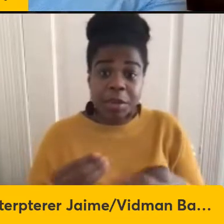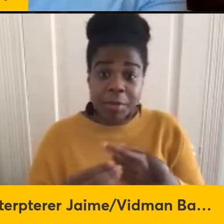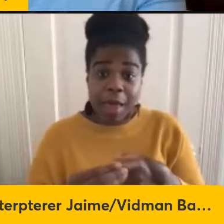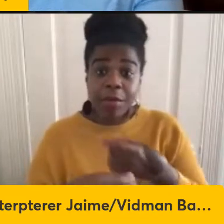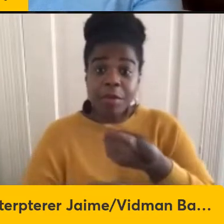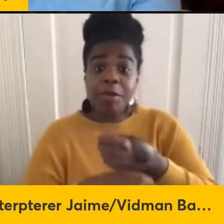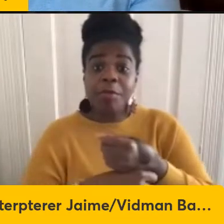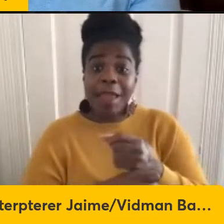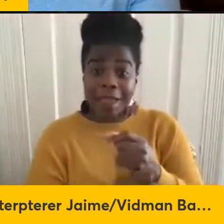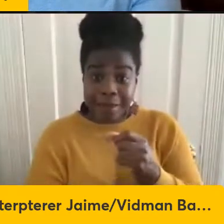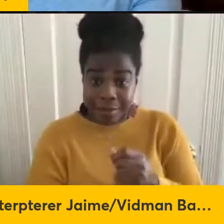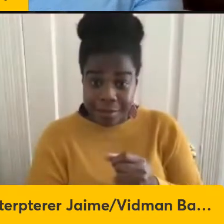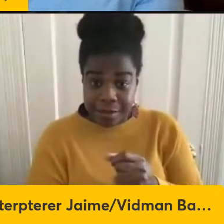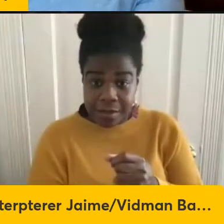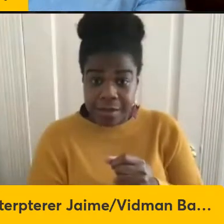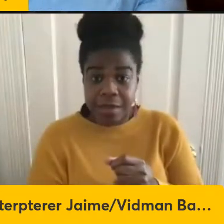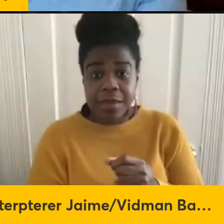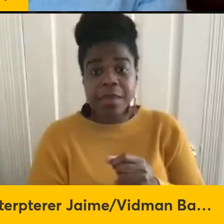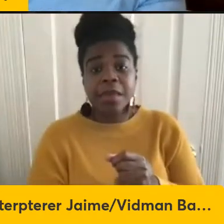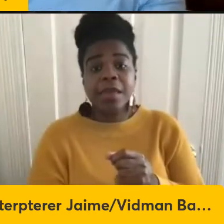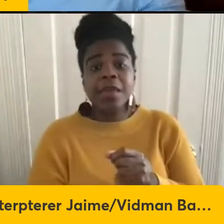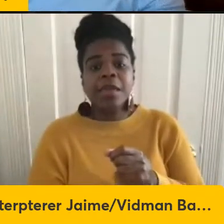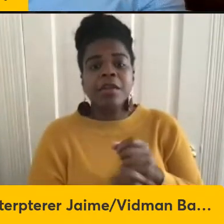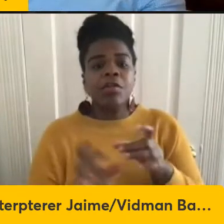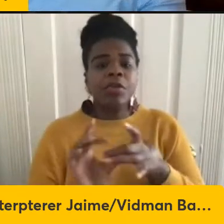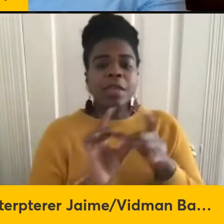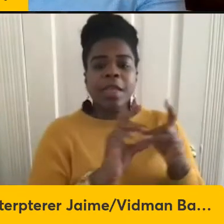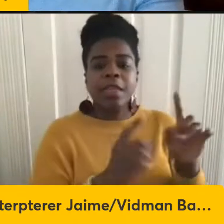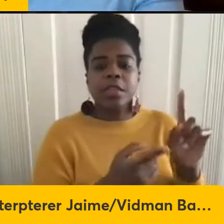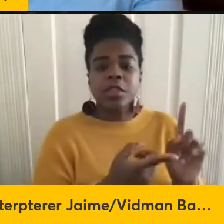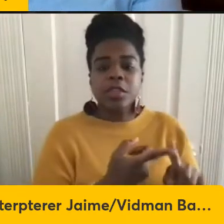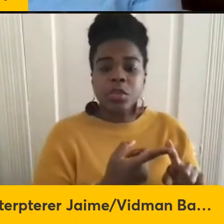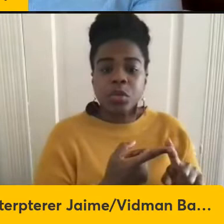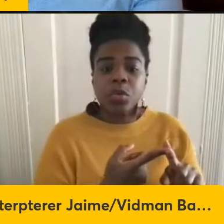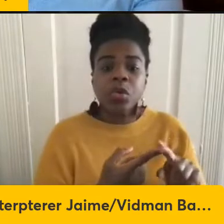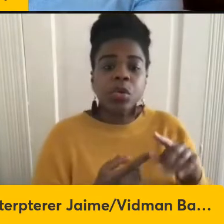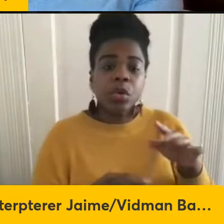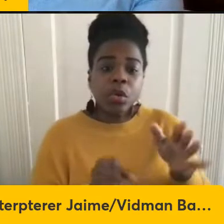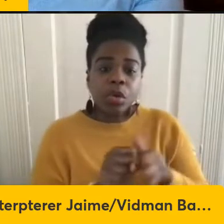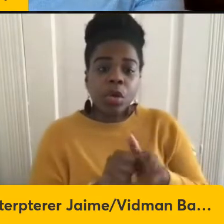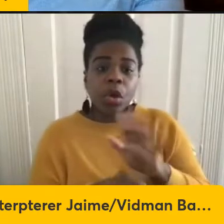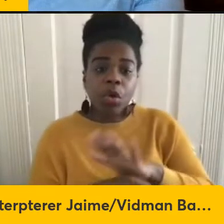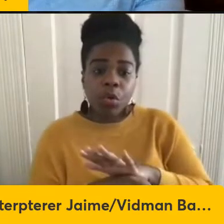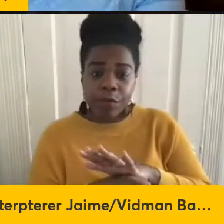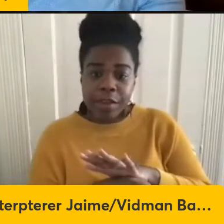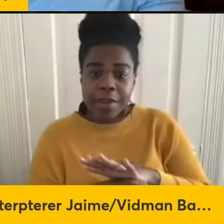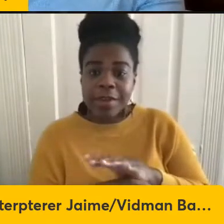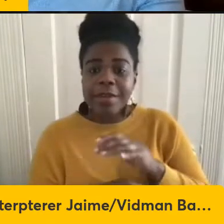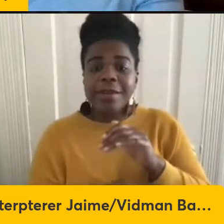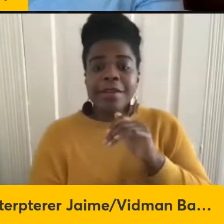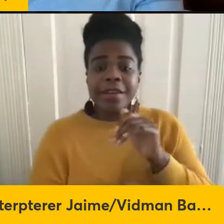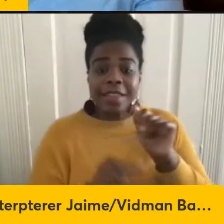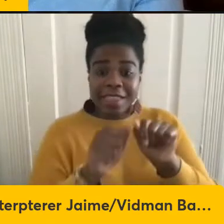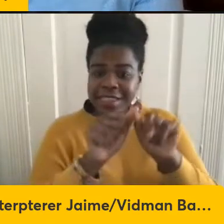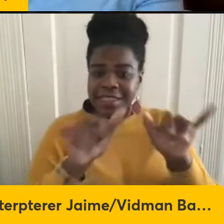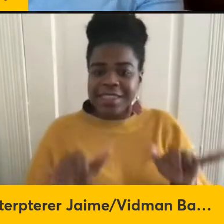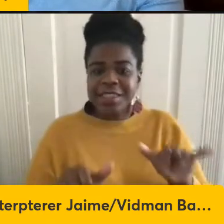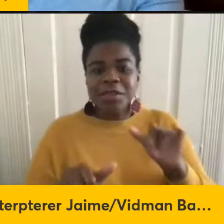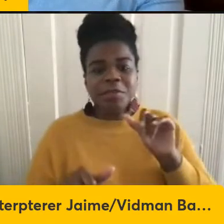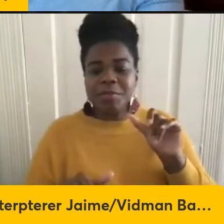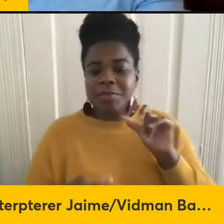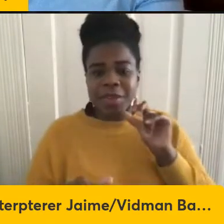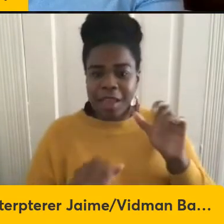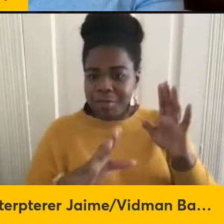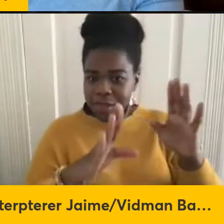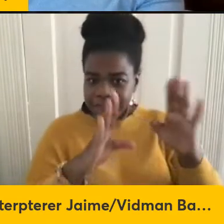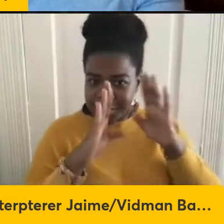produced around COVID, for example. The system hasn't been hearing us. We've been